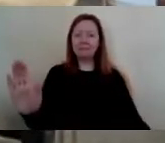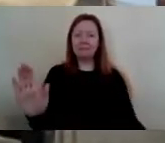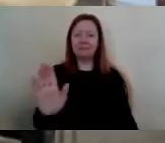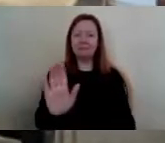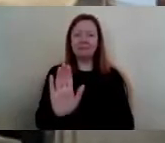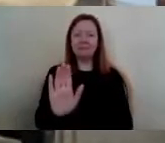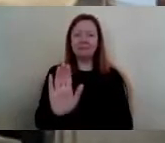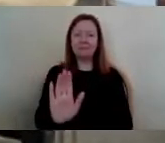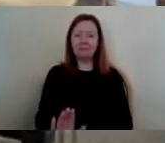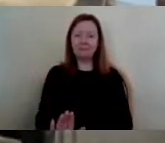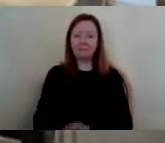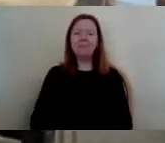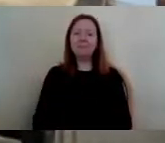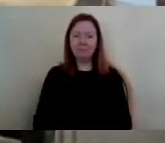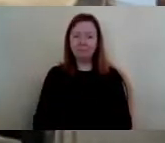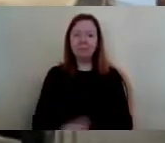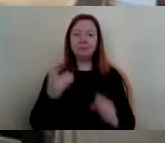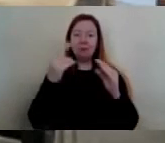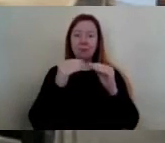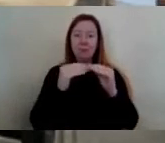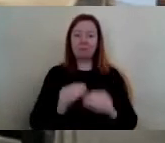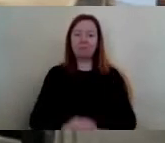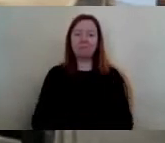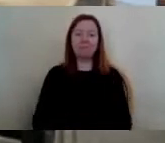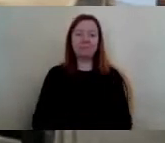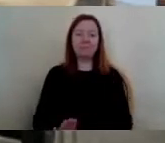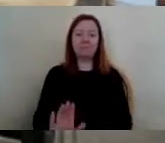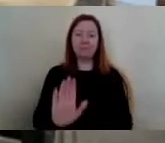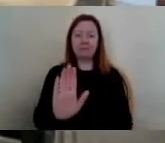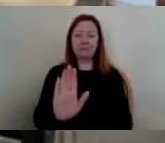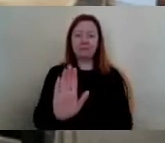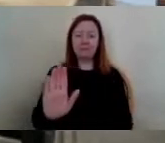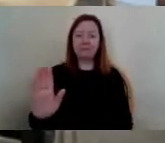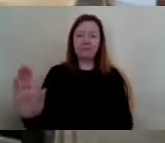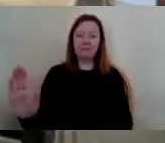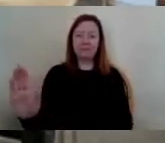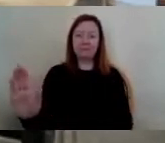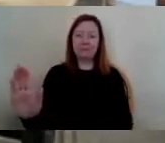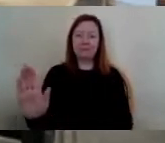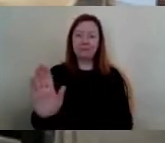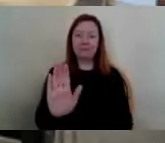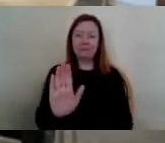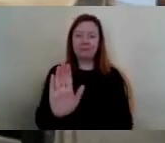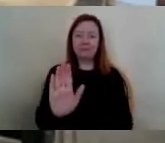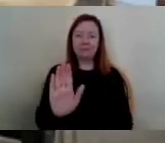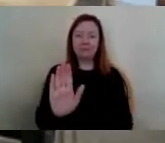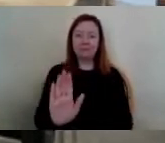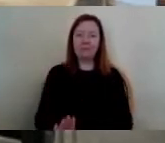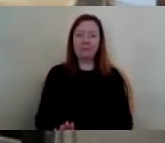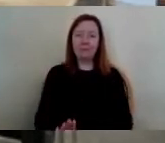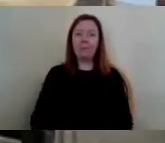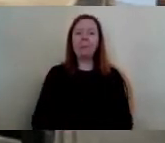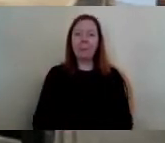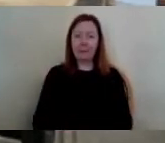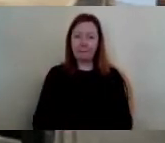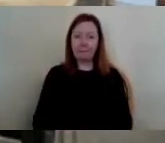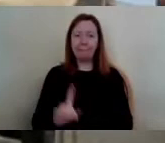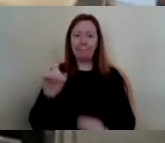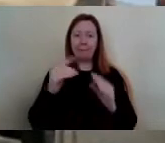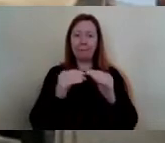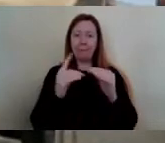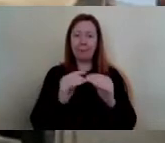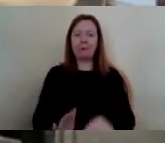it in, and back down. 2 more. Here's up and out and in. 1